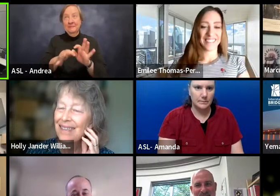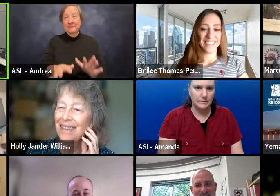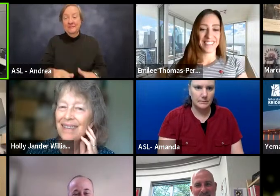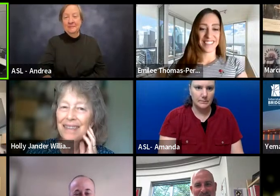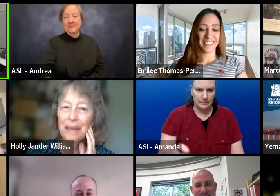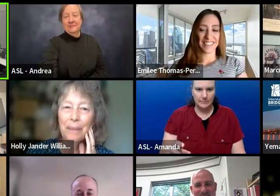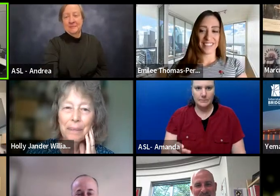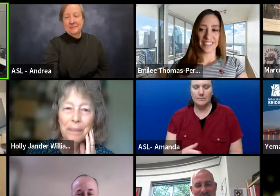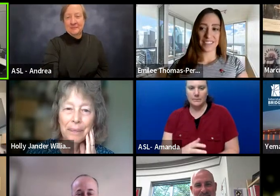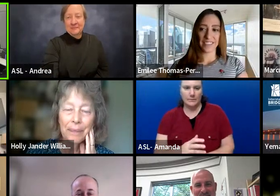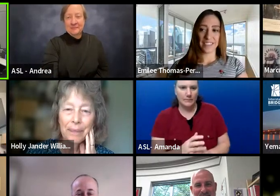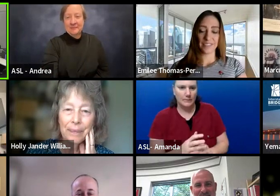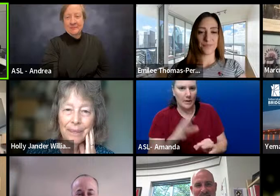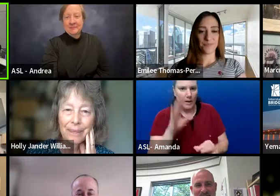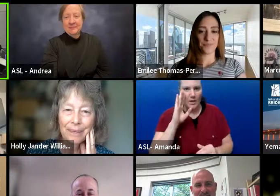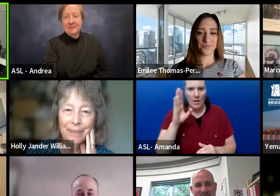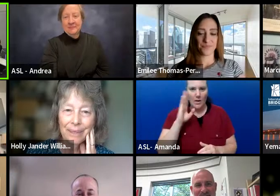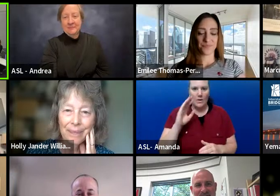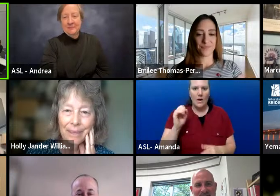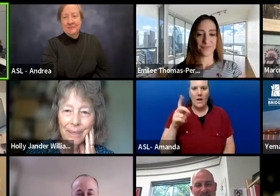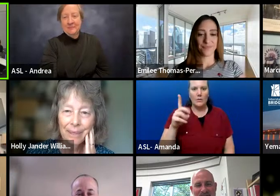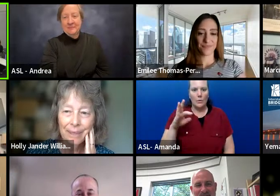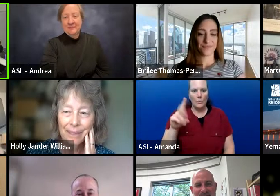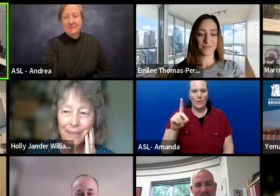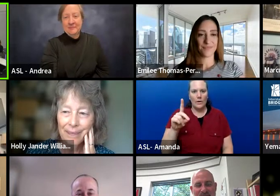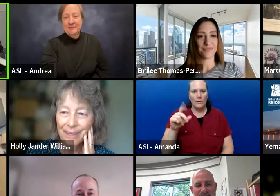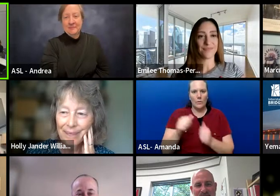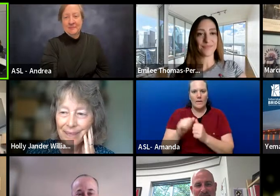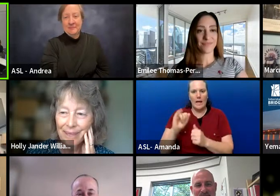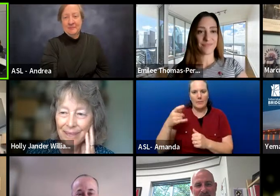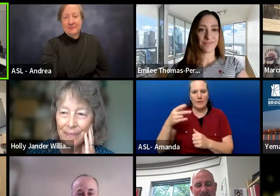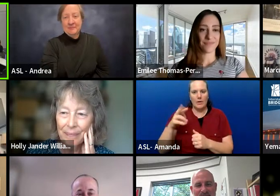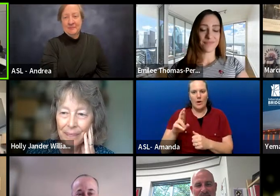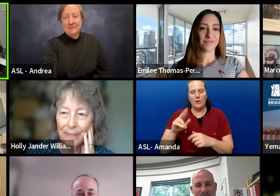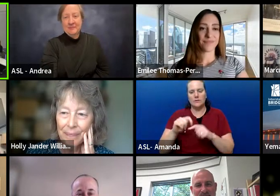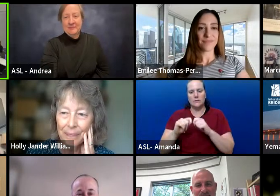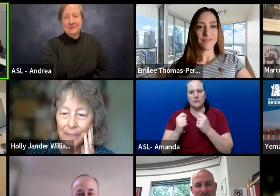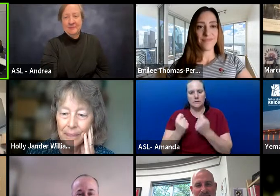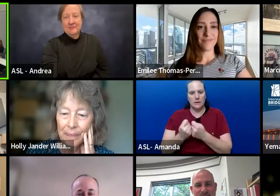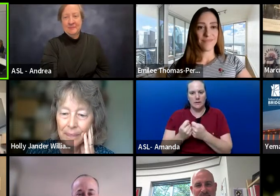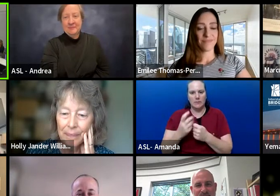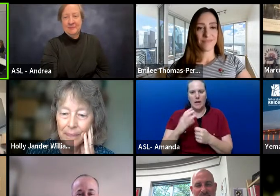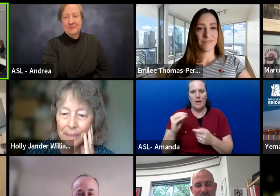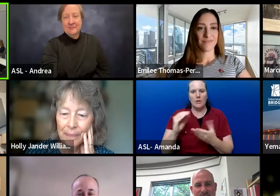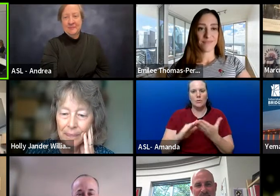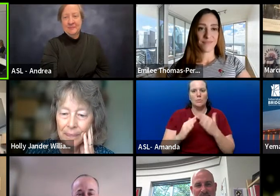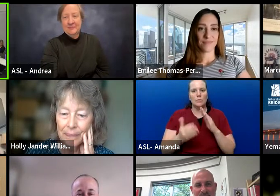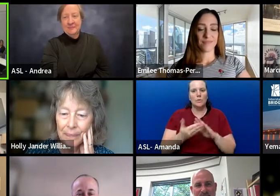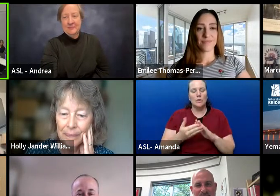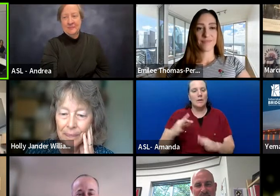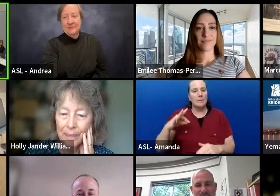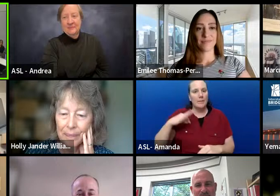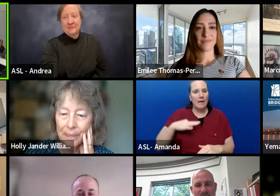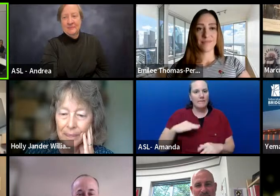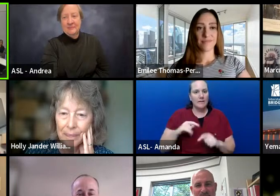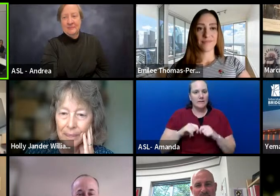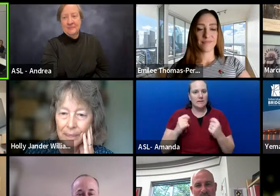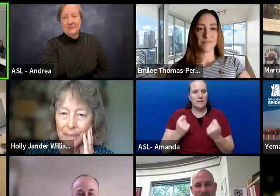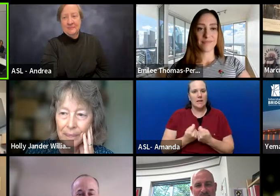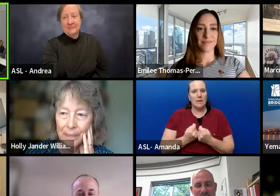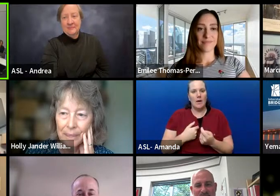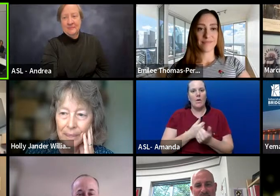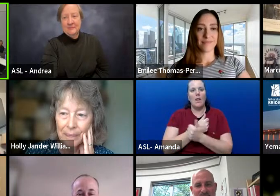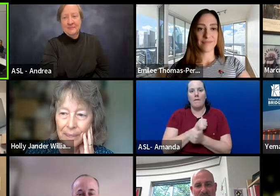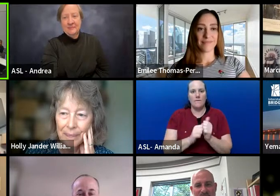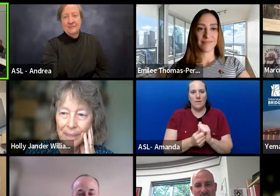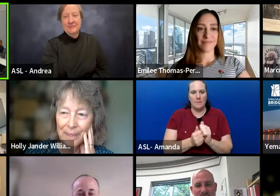Hi all, Eric Train. I'm with the IBR equity team and also community benefit team. I would love to compete in